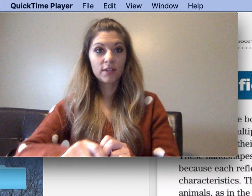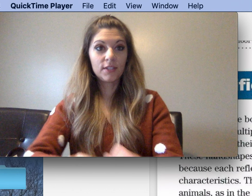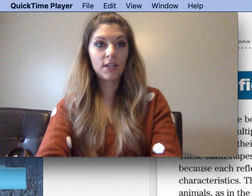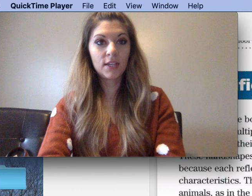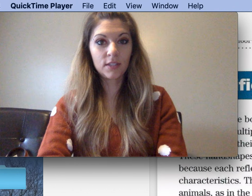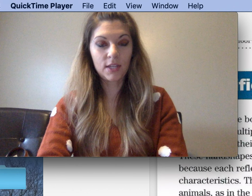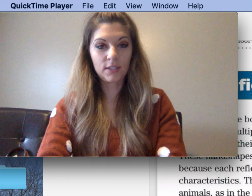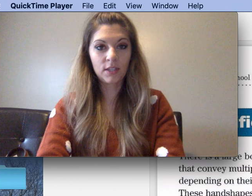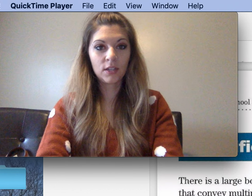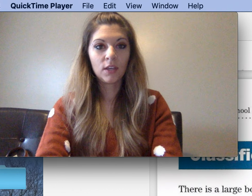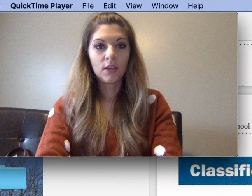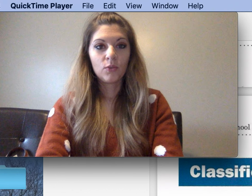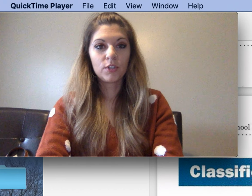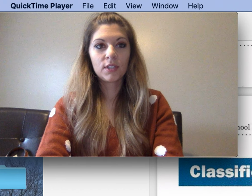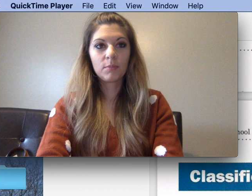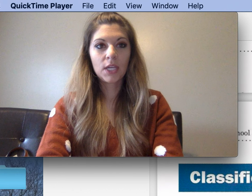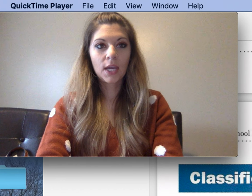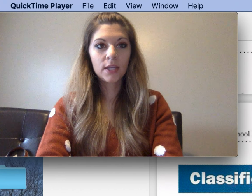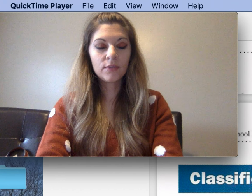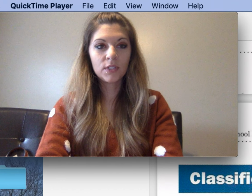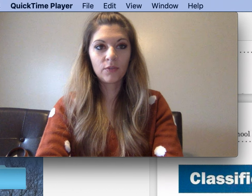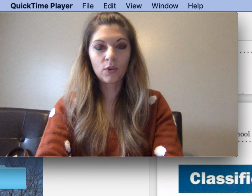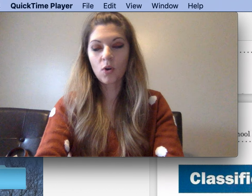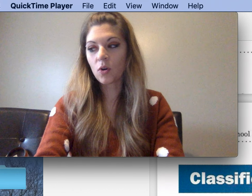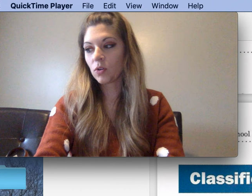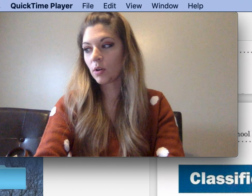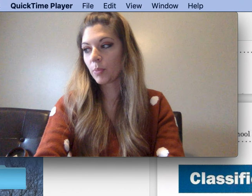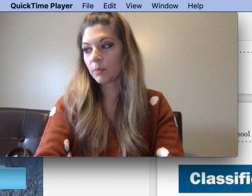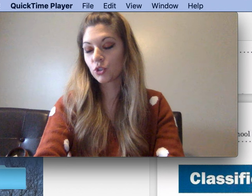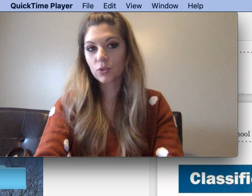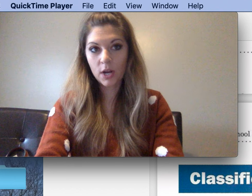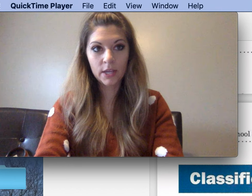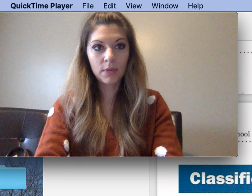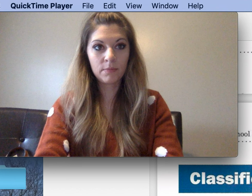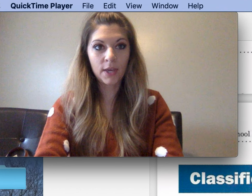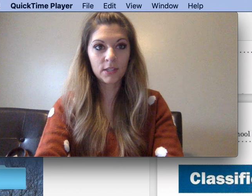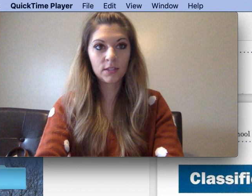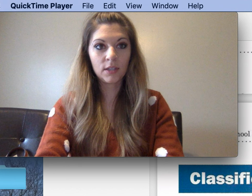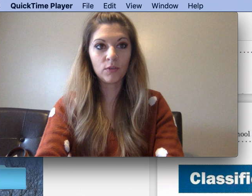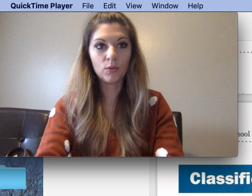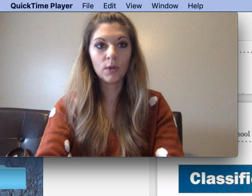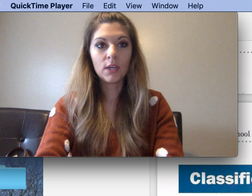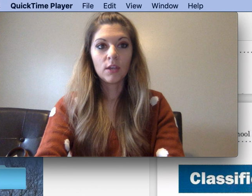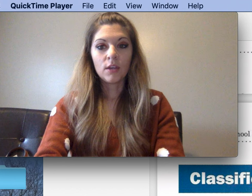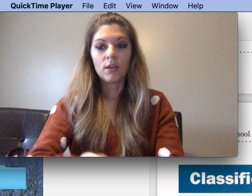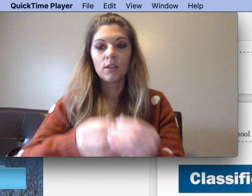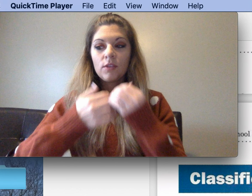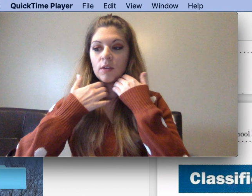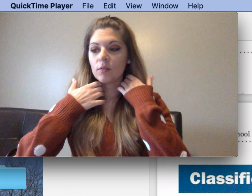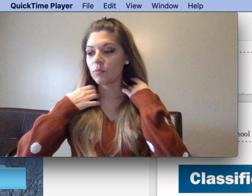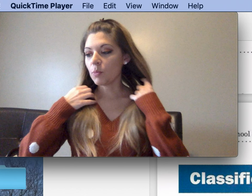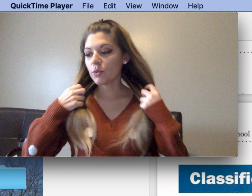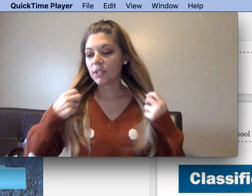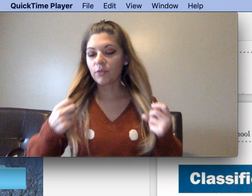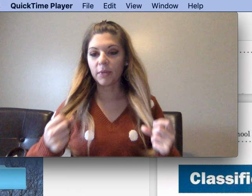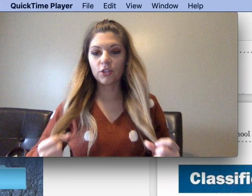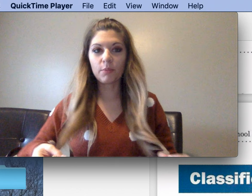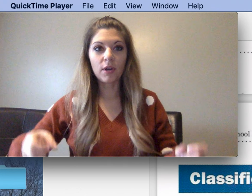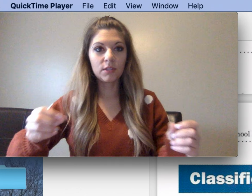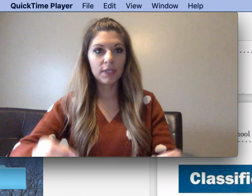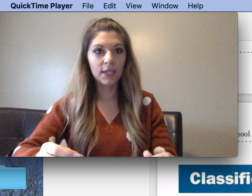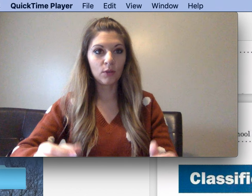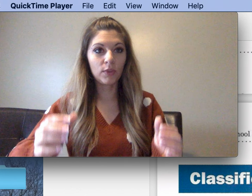So today's lesson, which is going to be kind of difficult, but I'm trying my best to give you the most